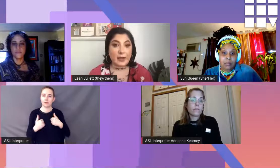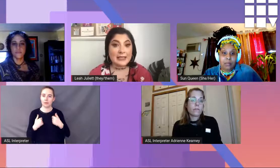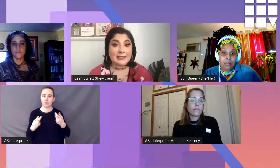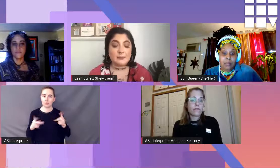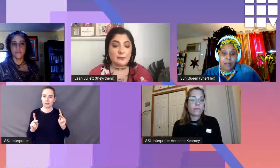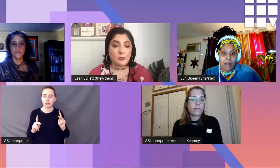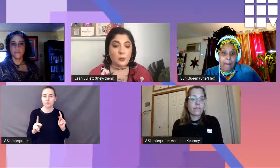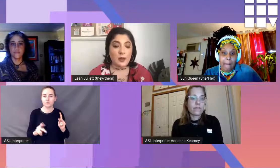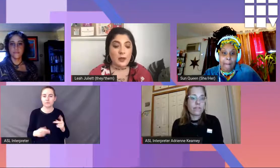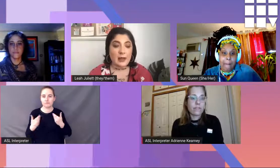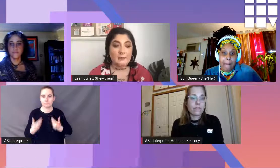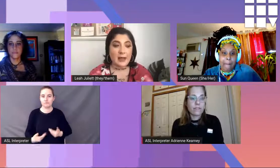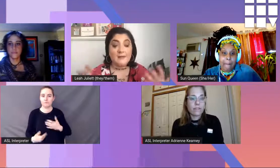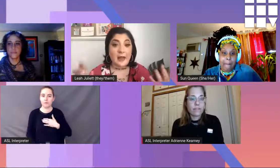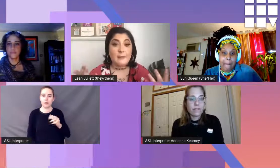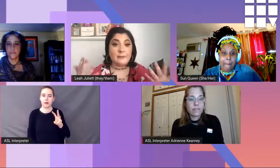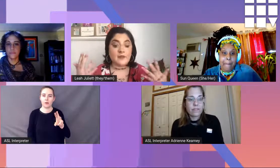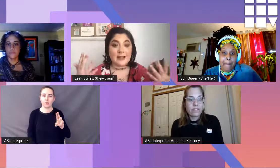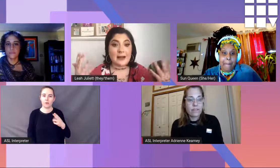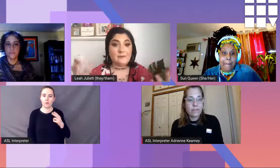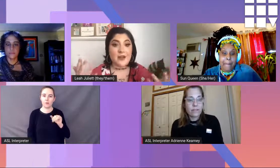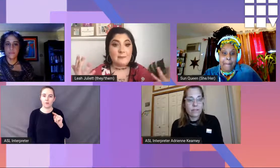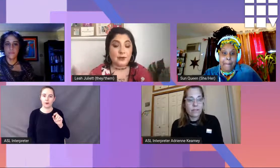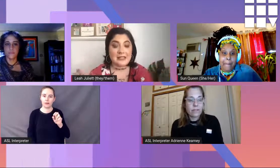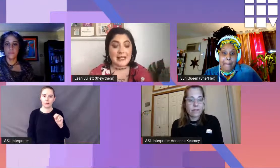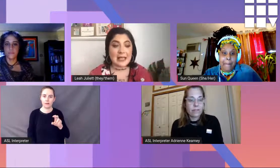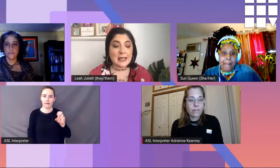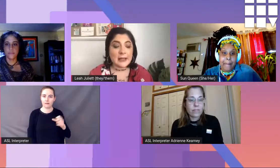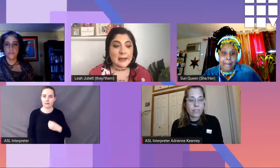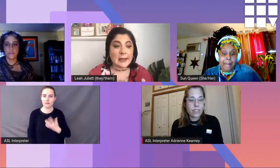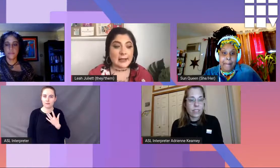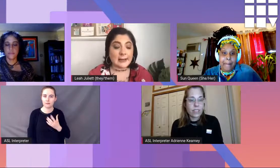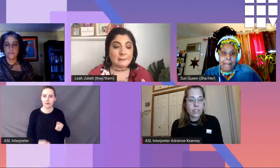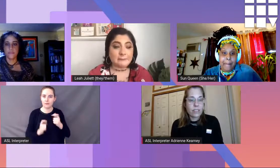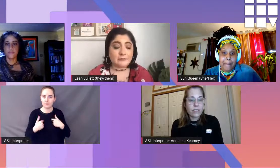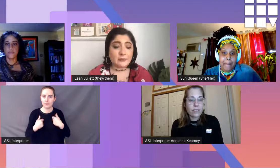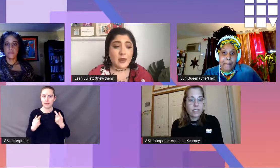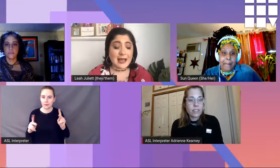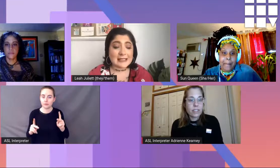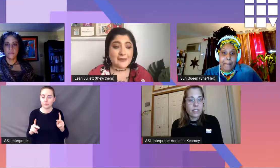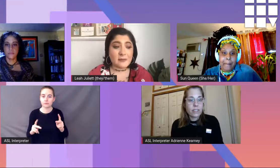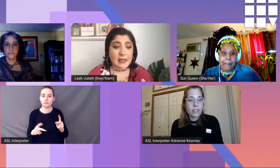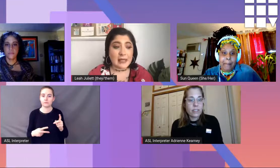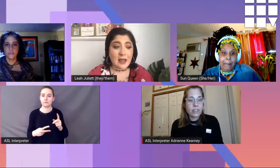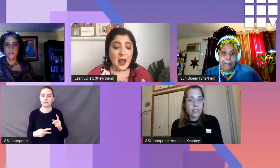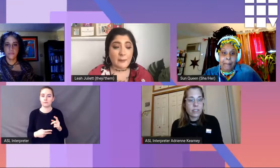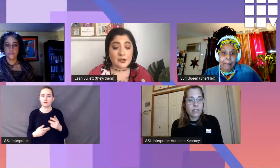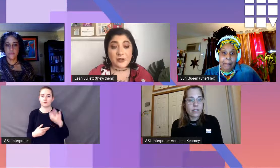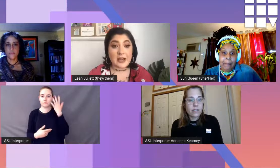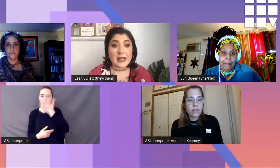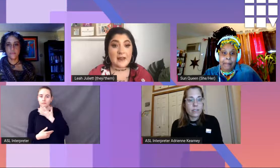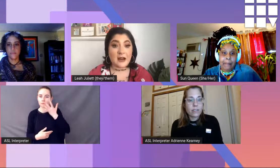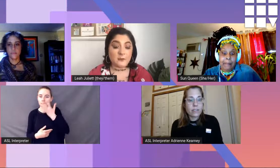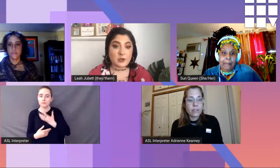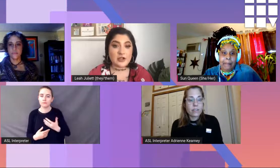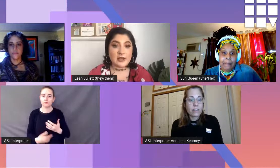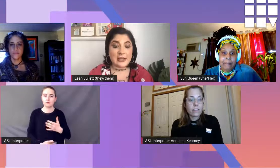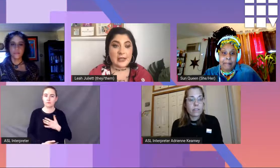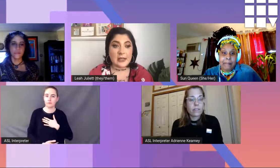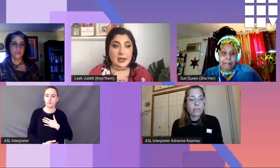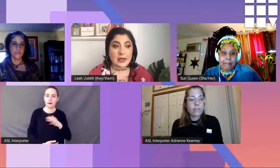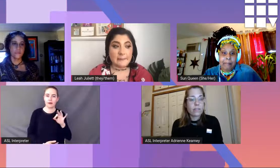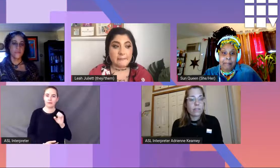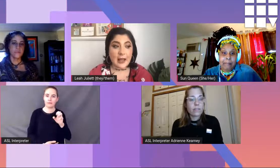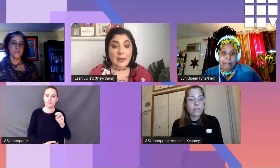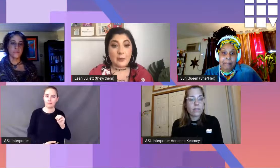my race and the fact that I'm femme presenting, has given me opportunity that